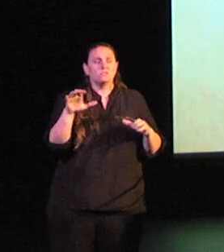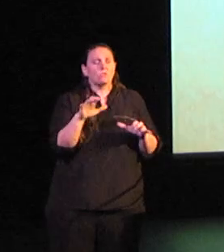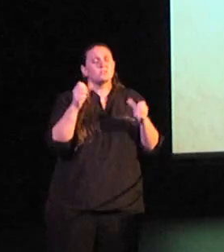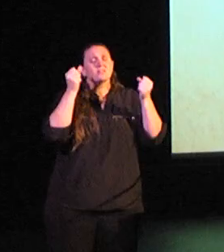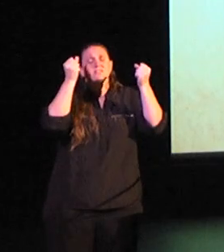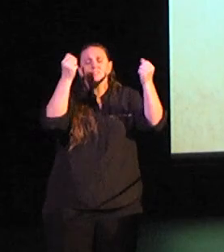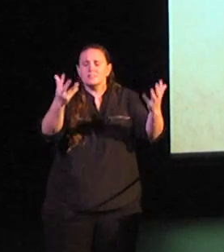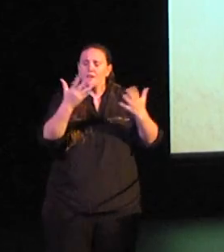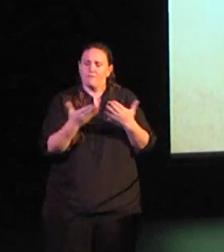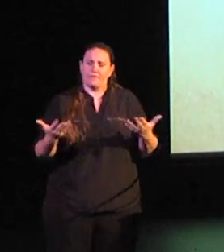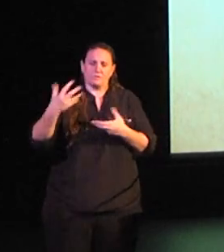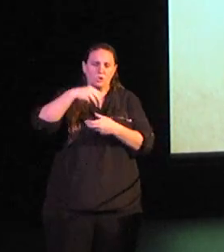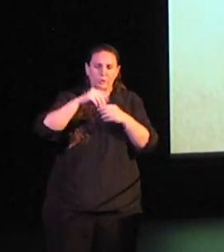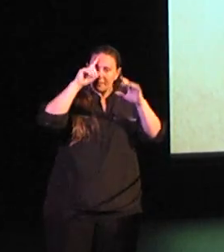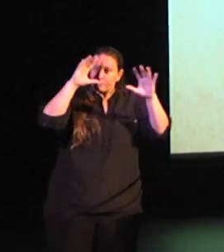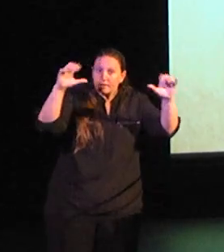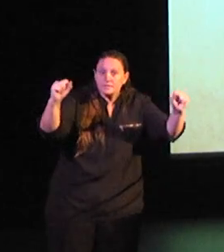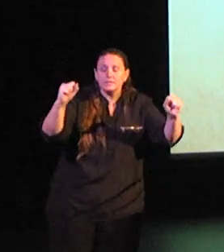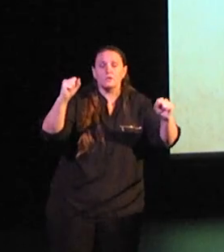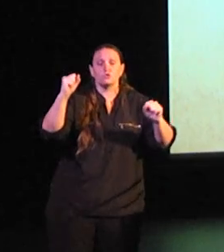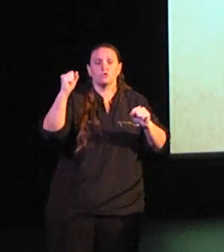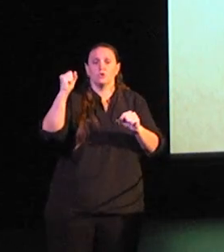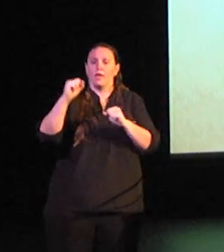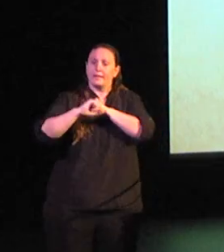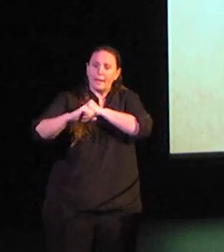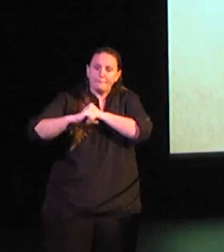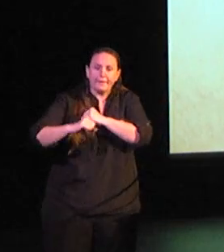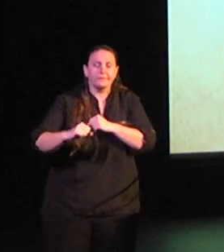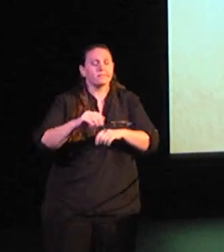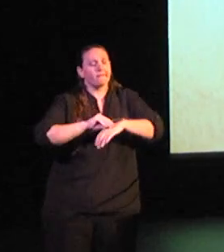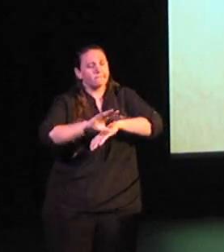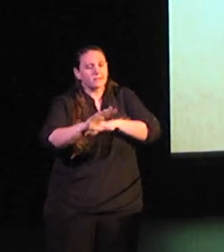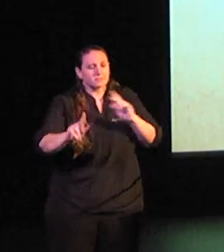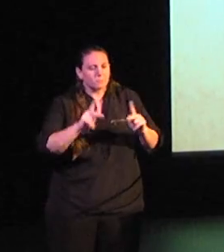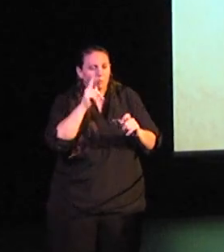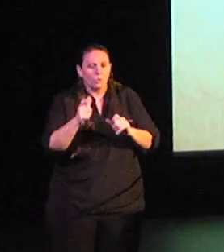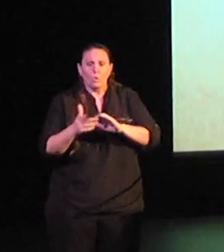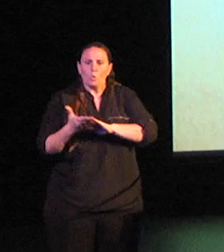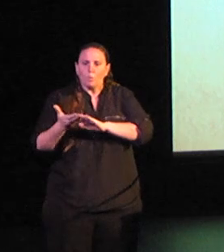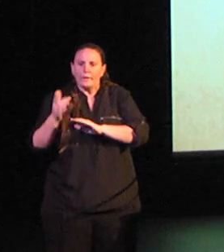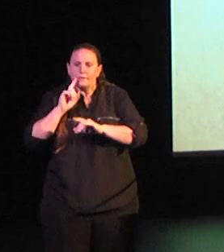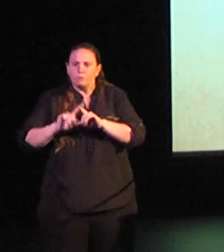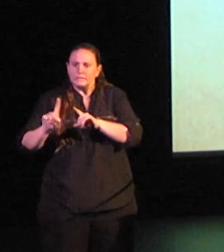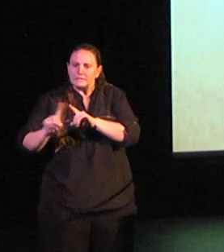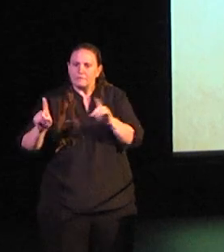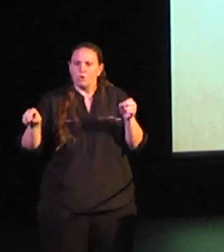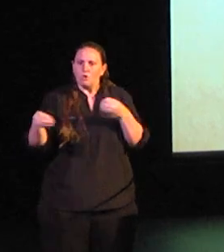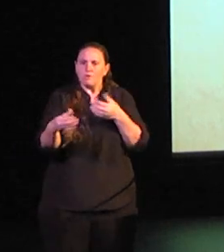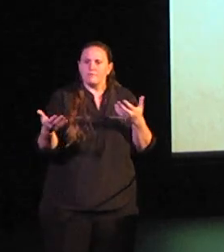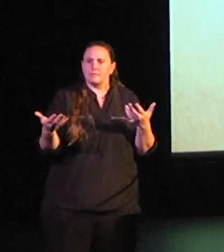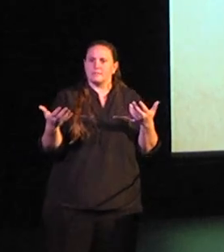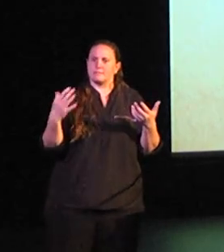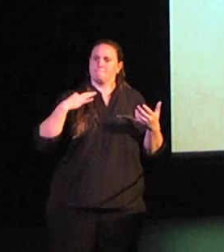of things, including presidential campaigns, advising people that are running for different offices.